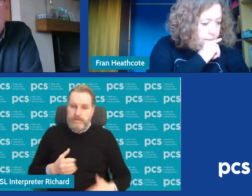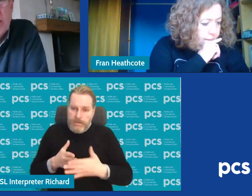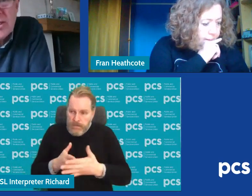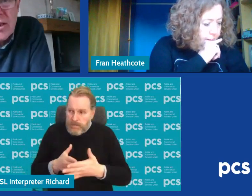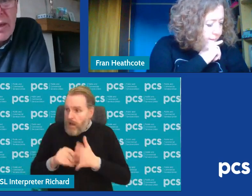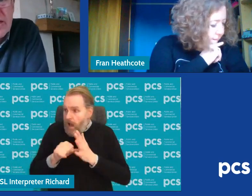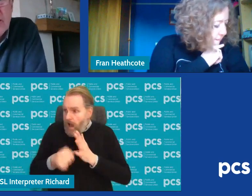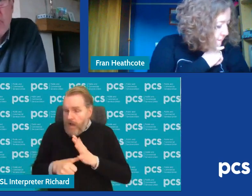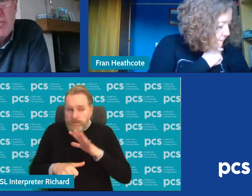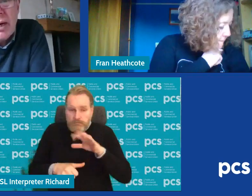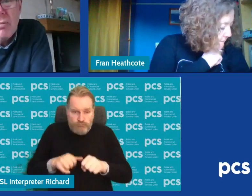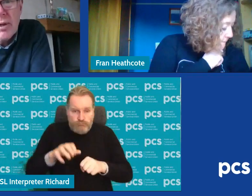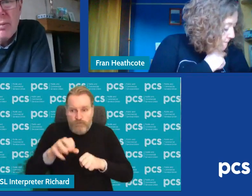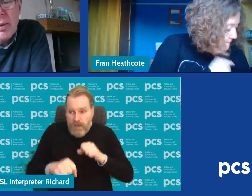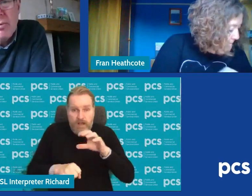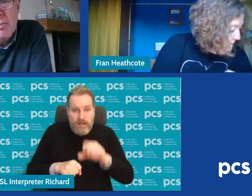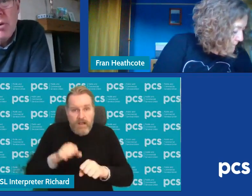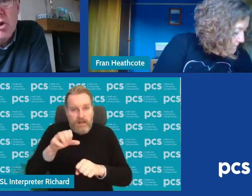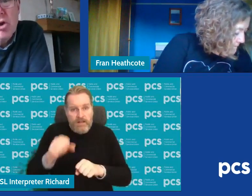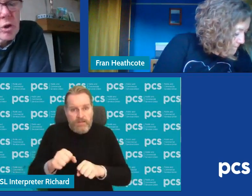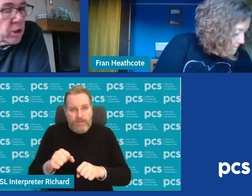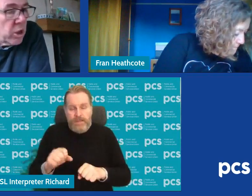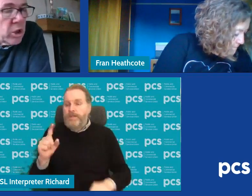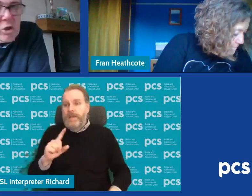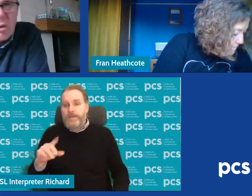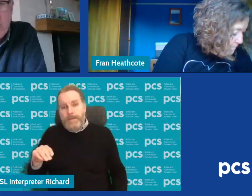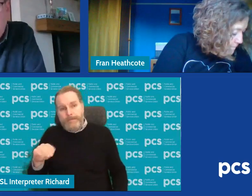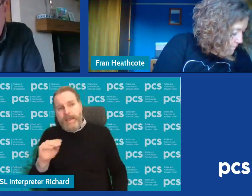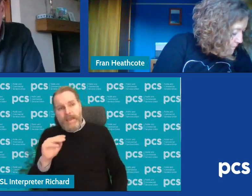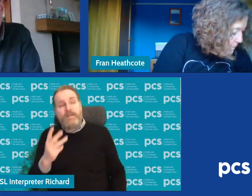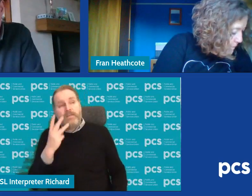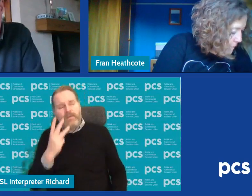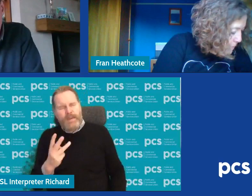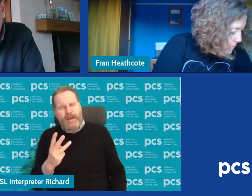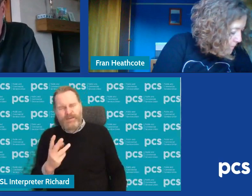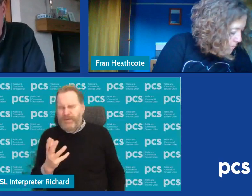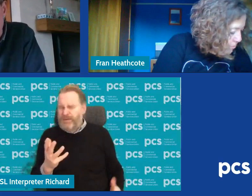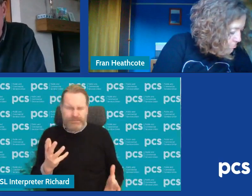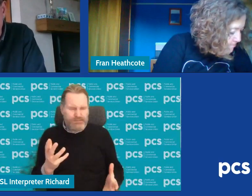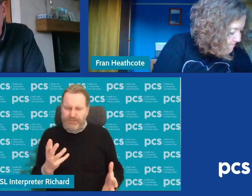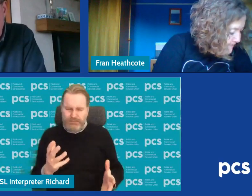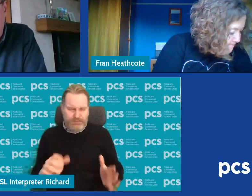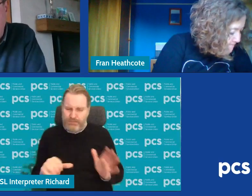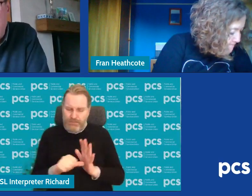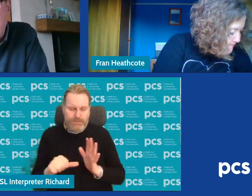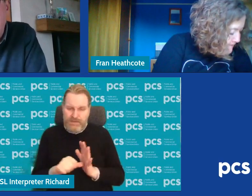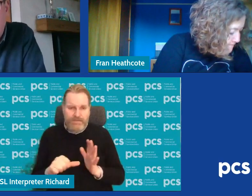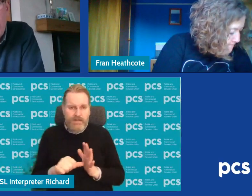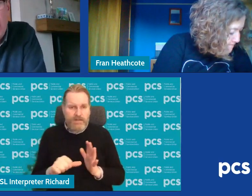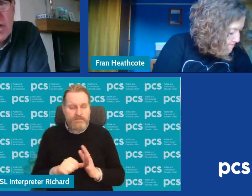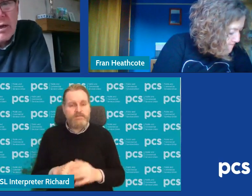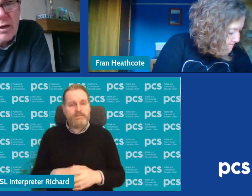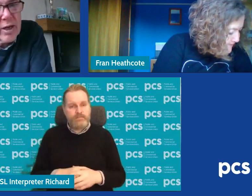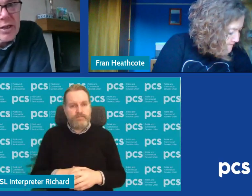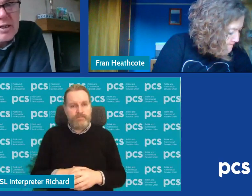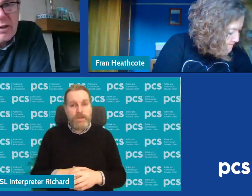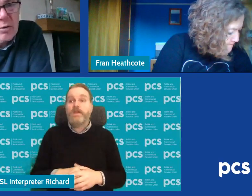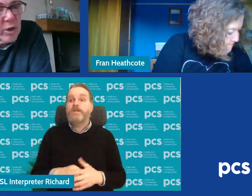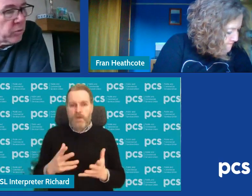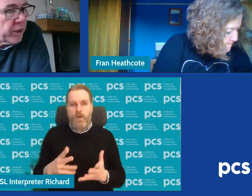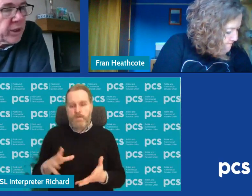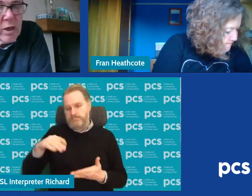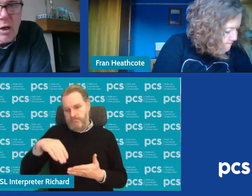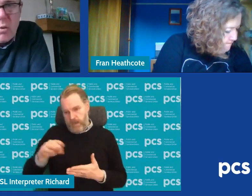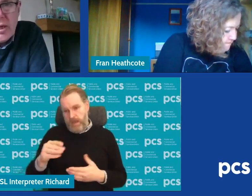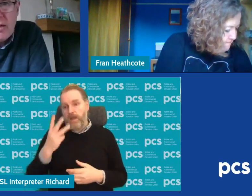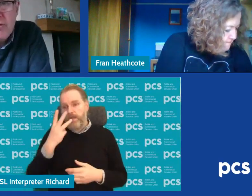people told us that they're paying the £3, but that was a push. So we've tried to balance it to make it meaningful. And I can tell you